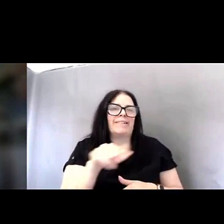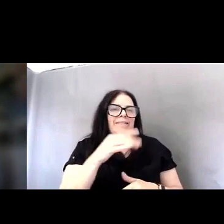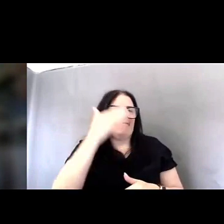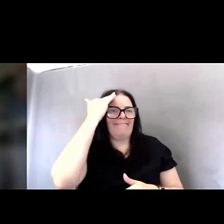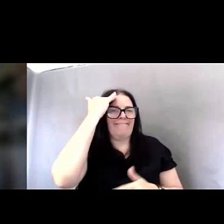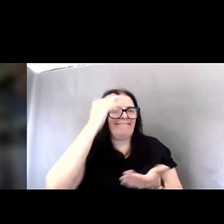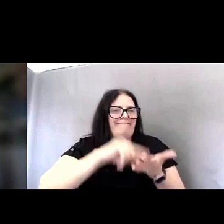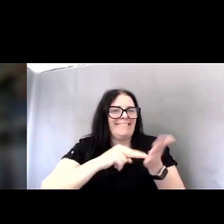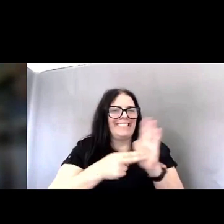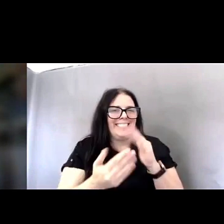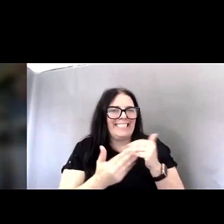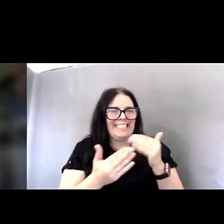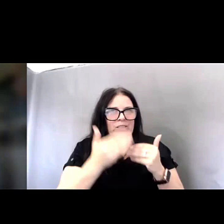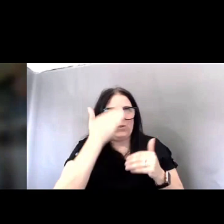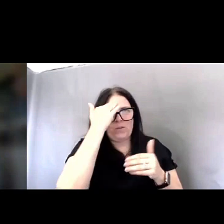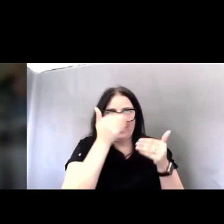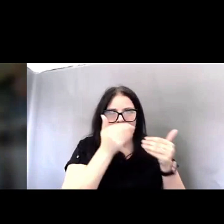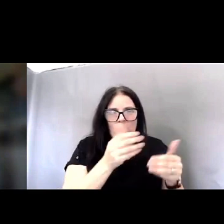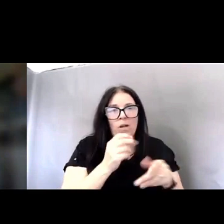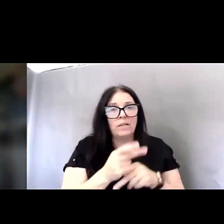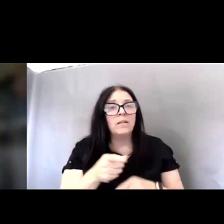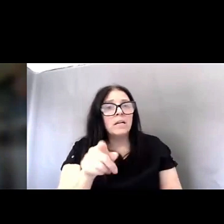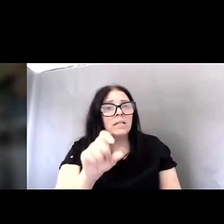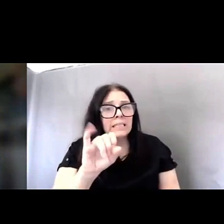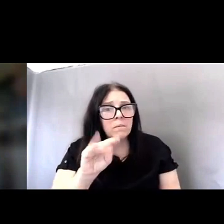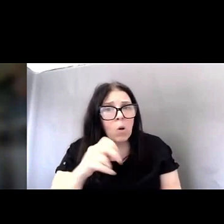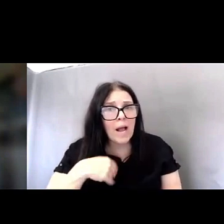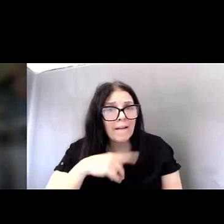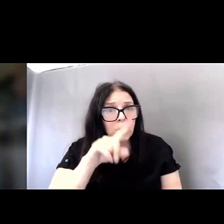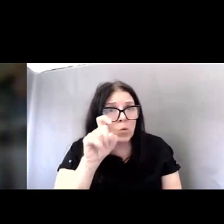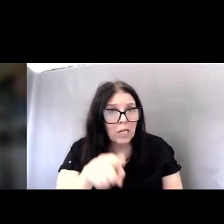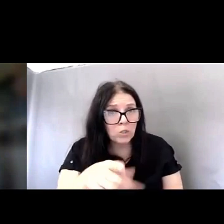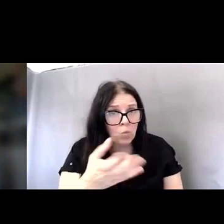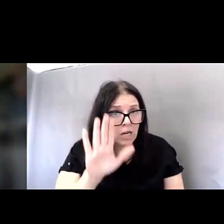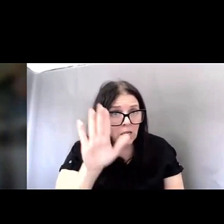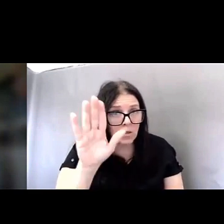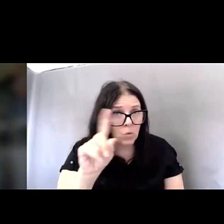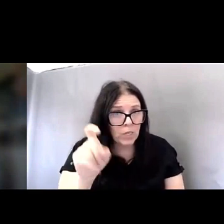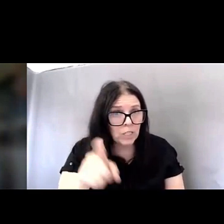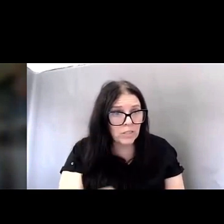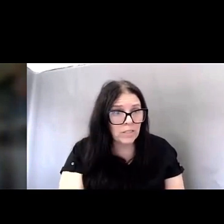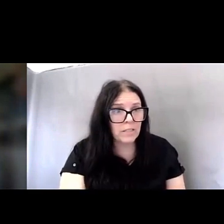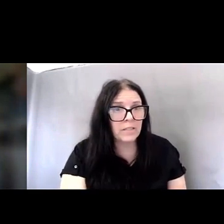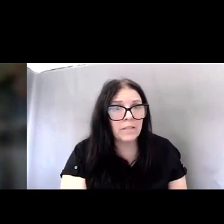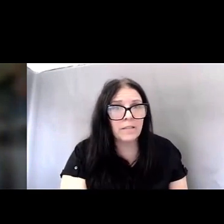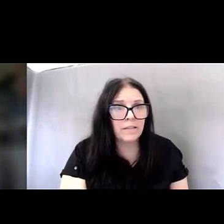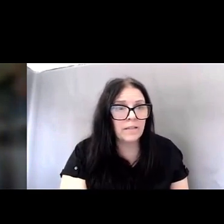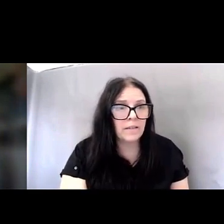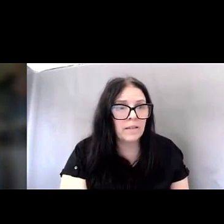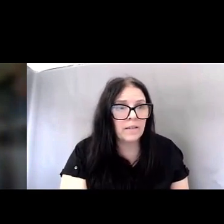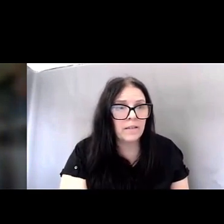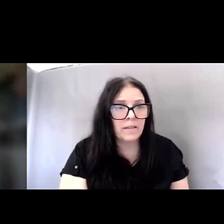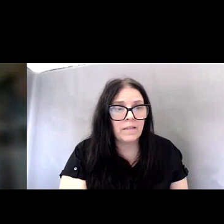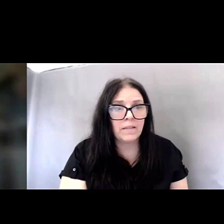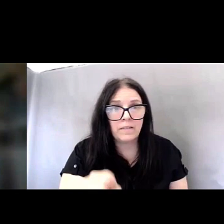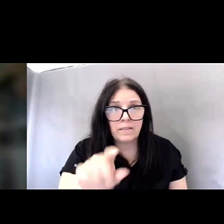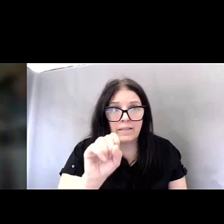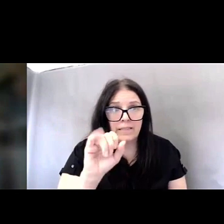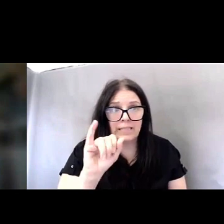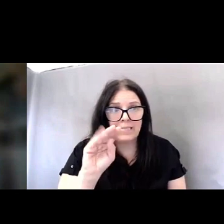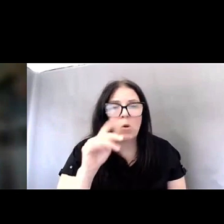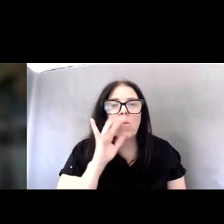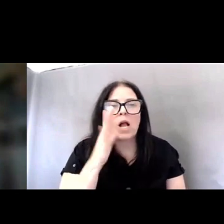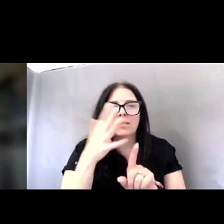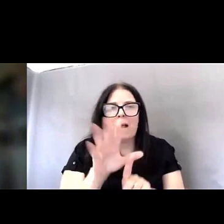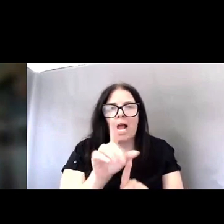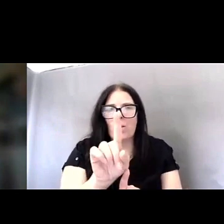I'm just waiting to see. I know Simone had a question. So Simone, if you would like to ask your question, I'm going to spotlight you. Just